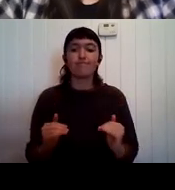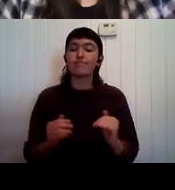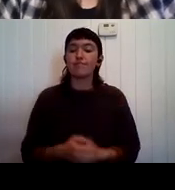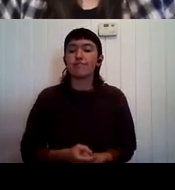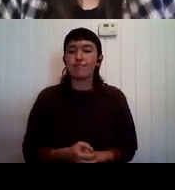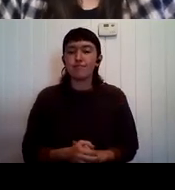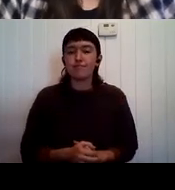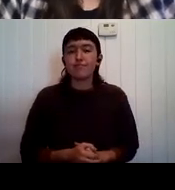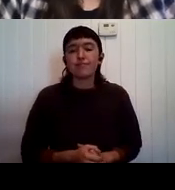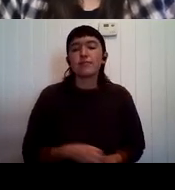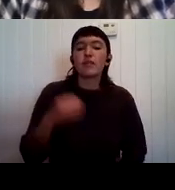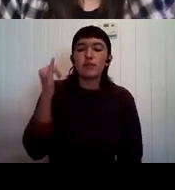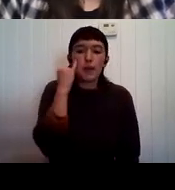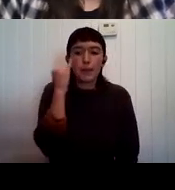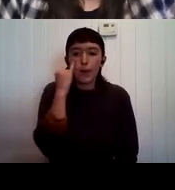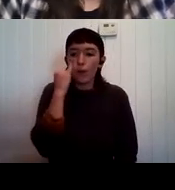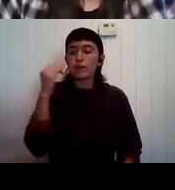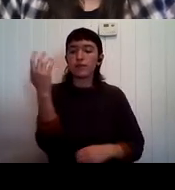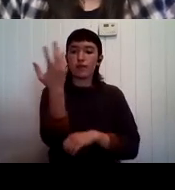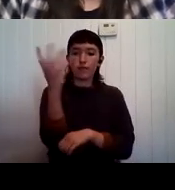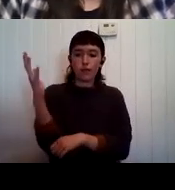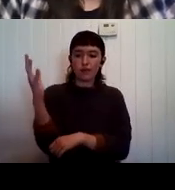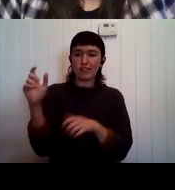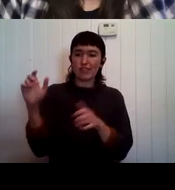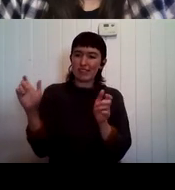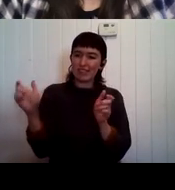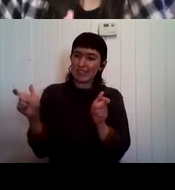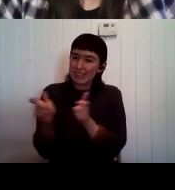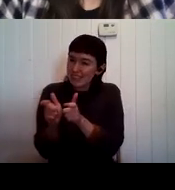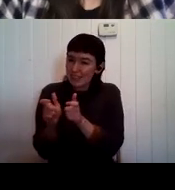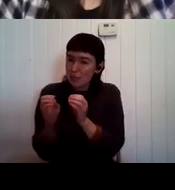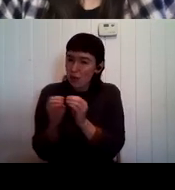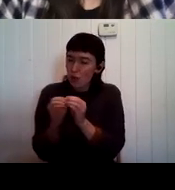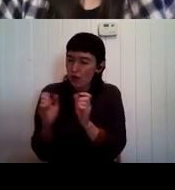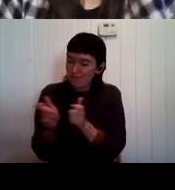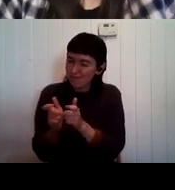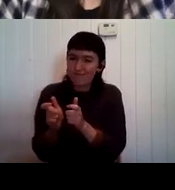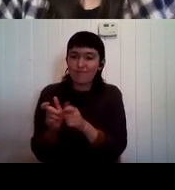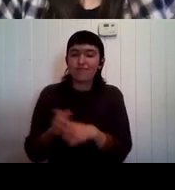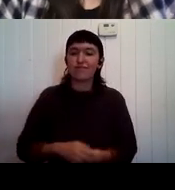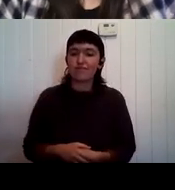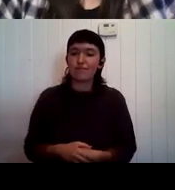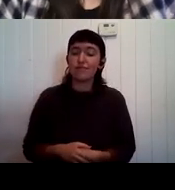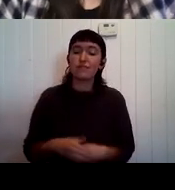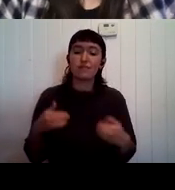The forest is shrinking even more. That means that the animals have to either